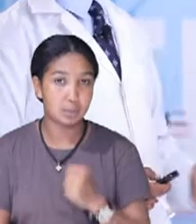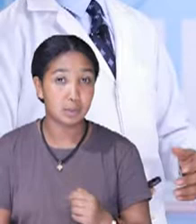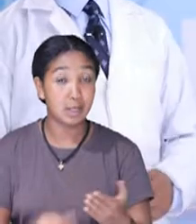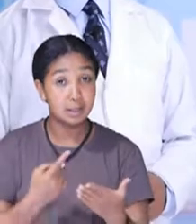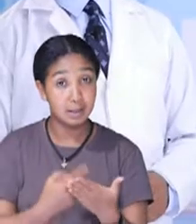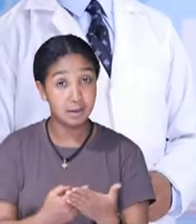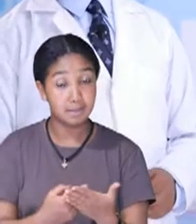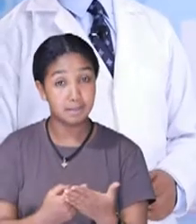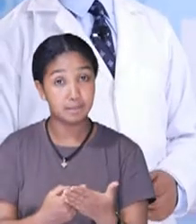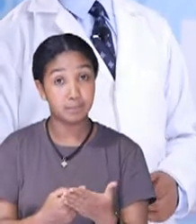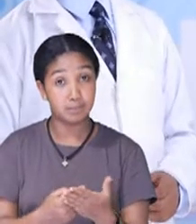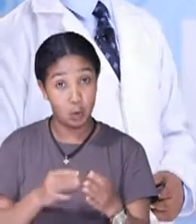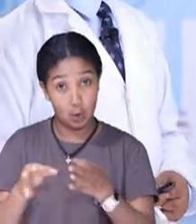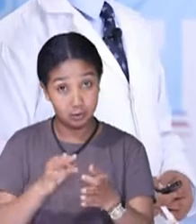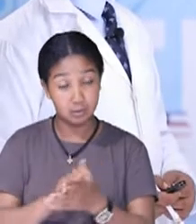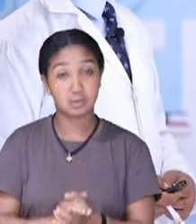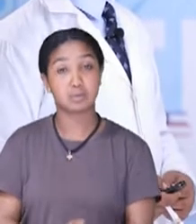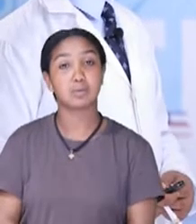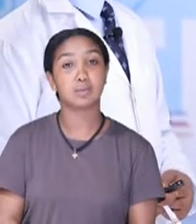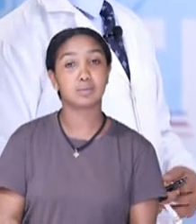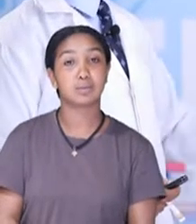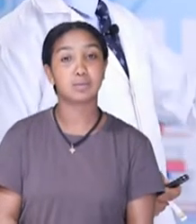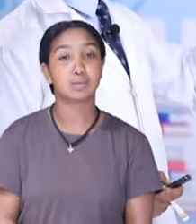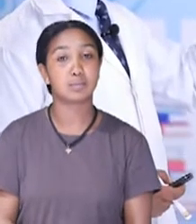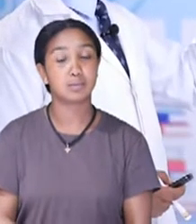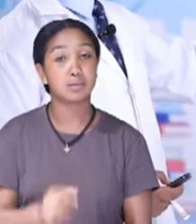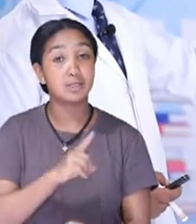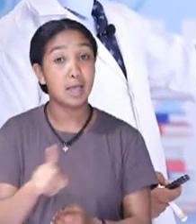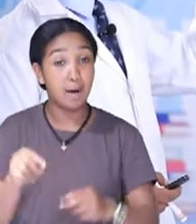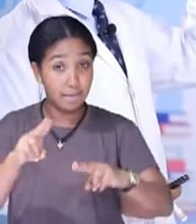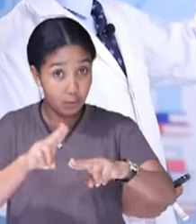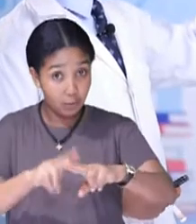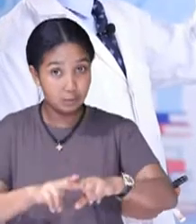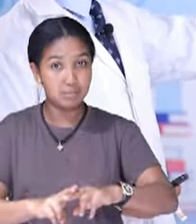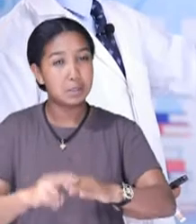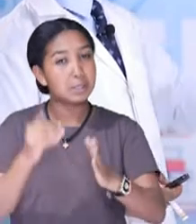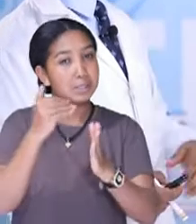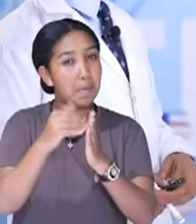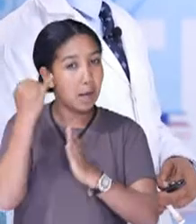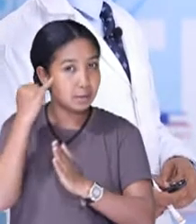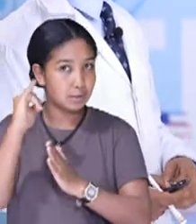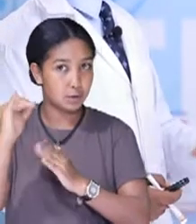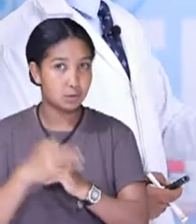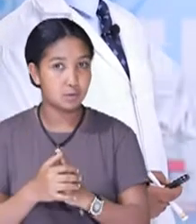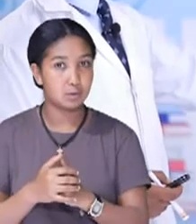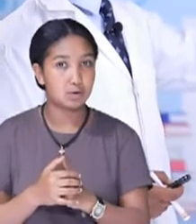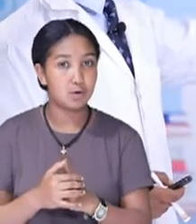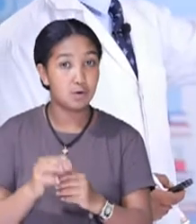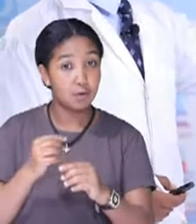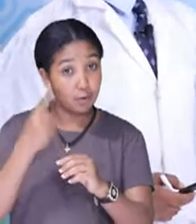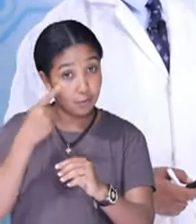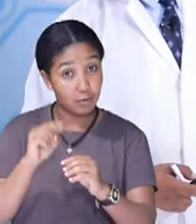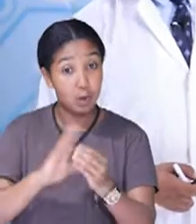In their thoughts, they have put some assumptions for